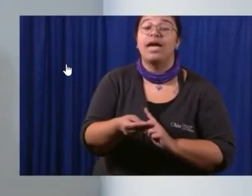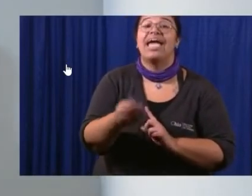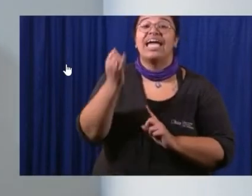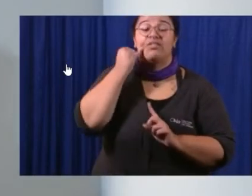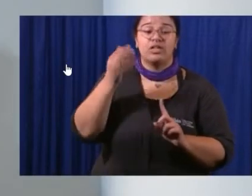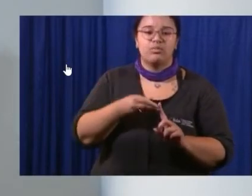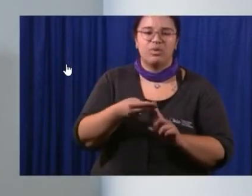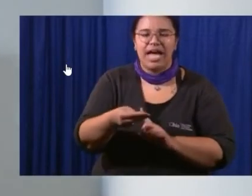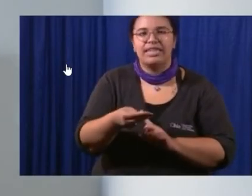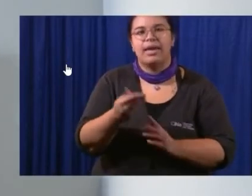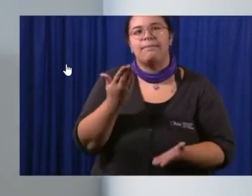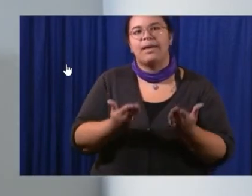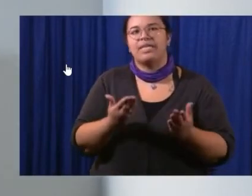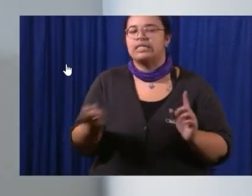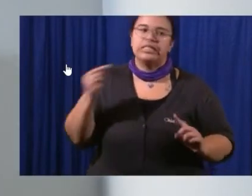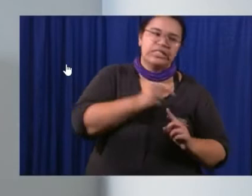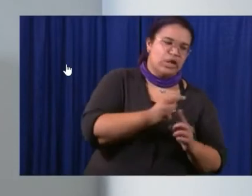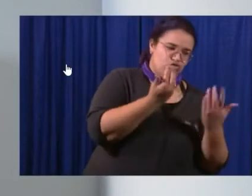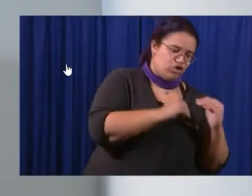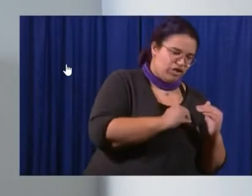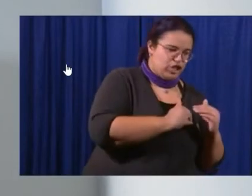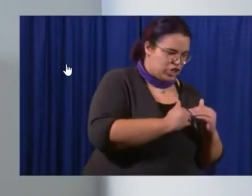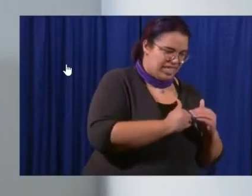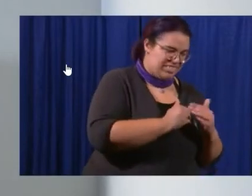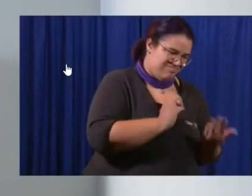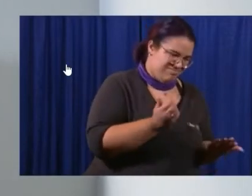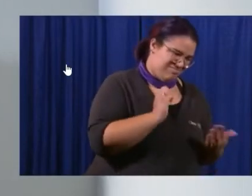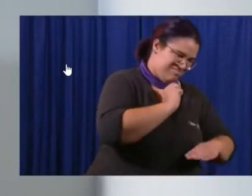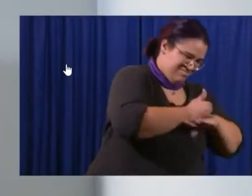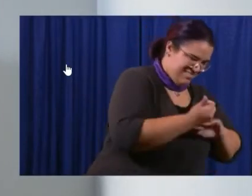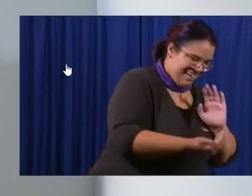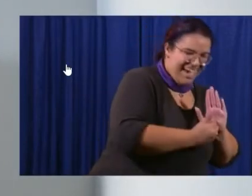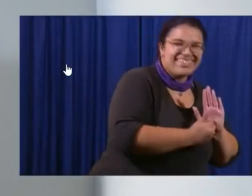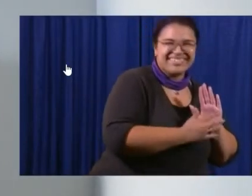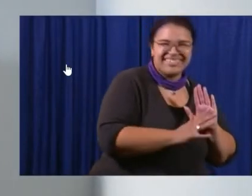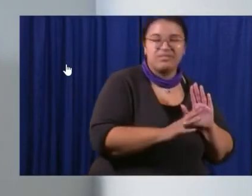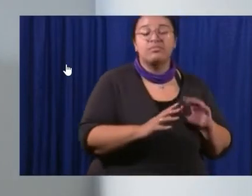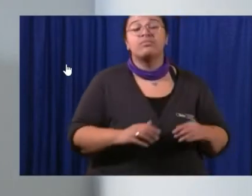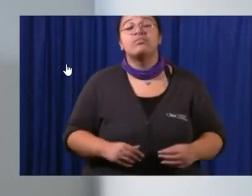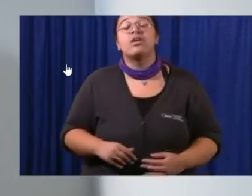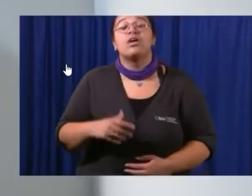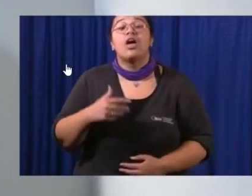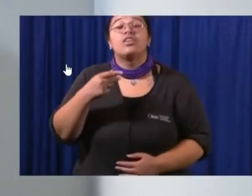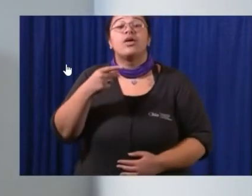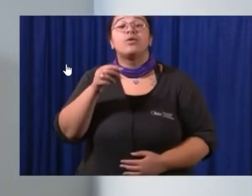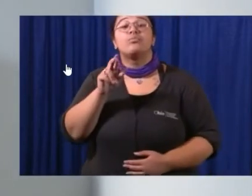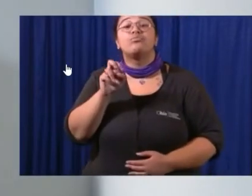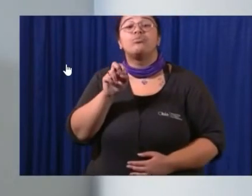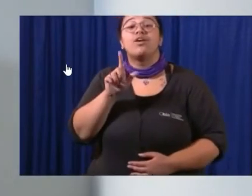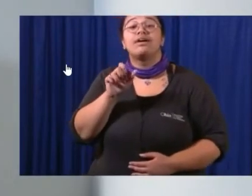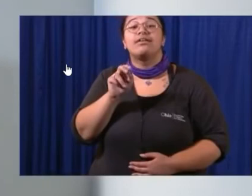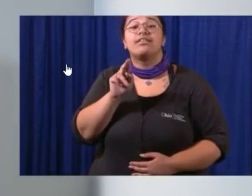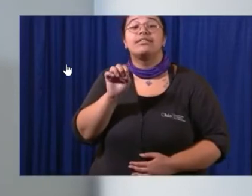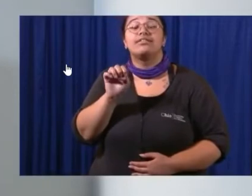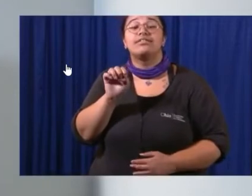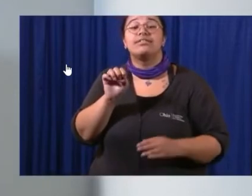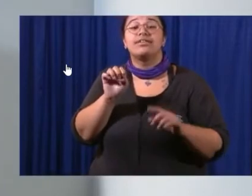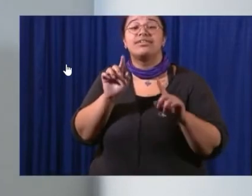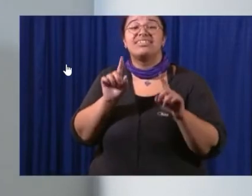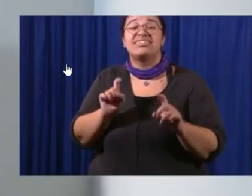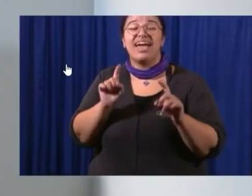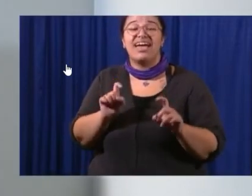restrictions needing to be considered for the future. But on the prevalence study test, we had some changes at the Department of Health. The